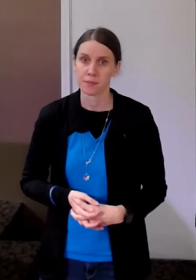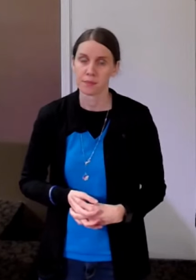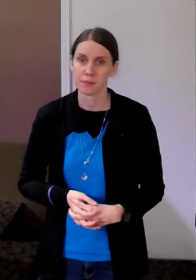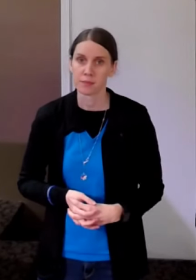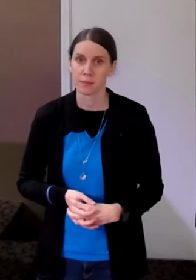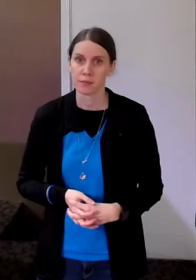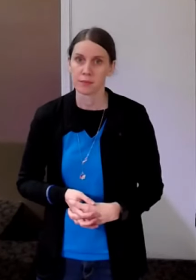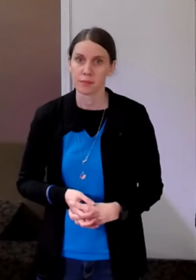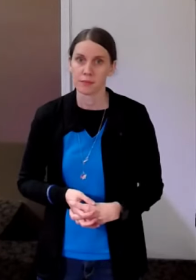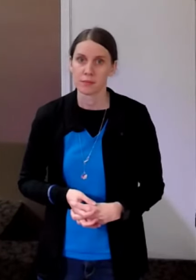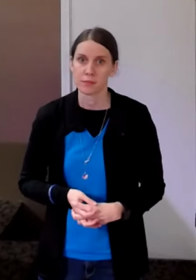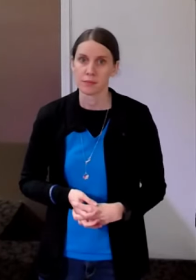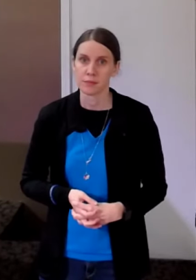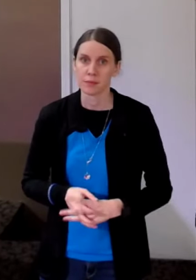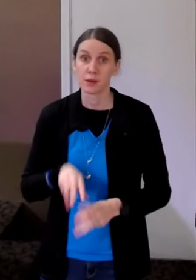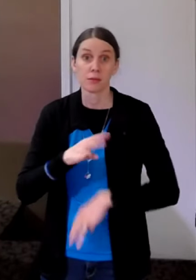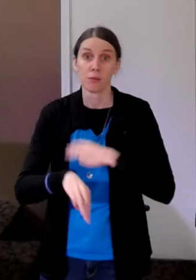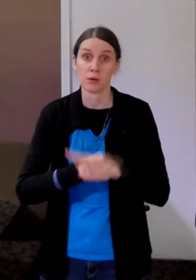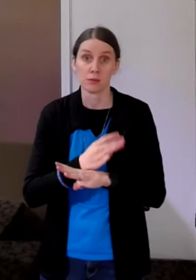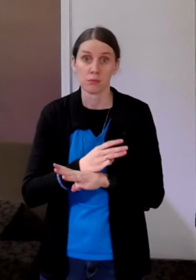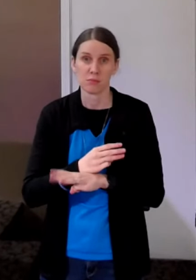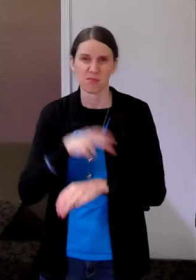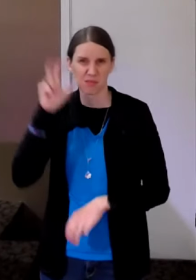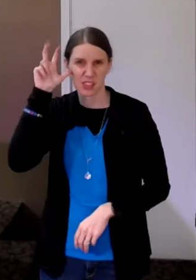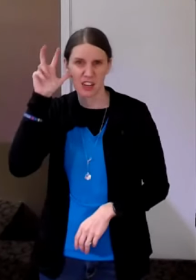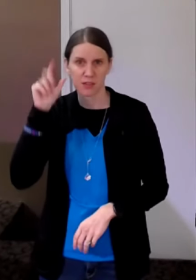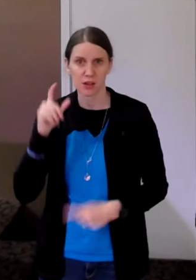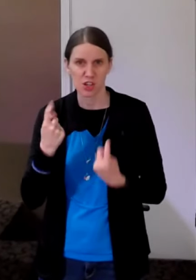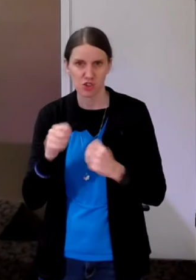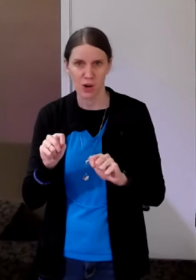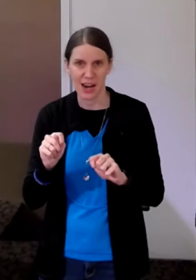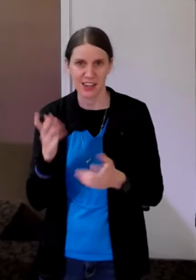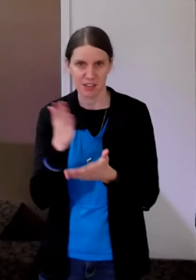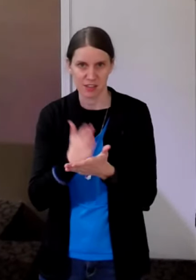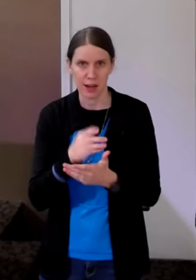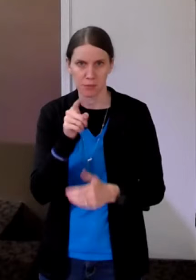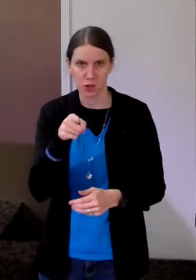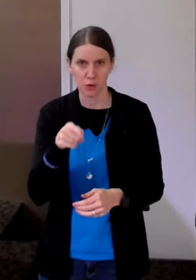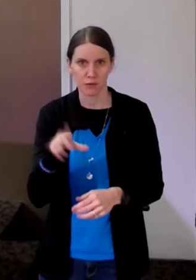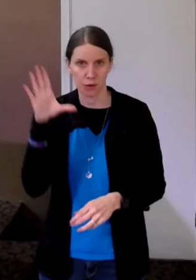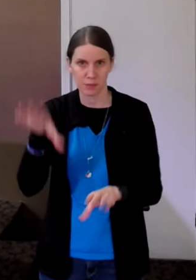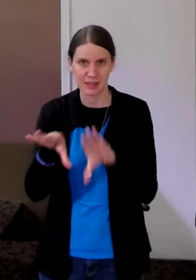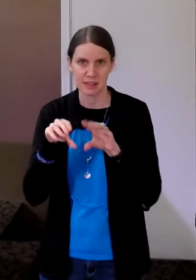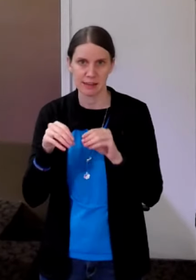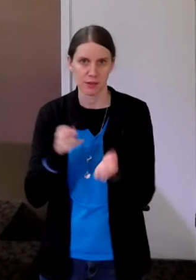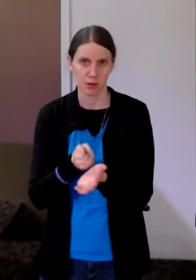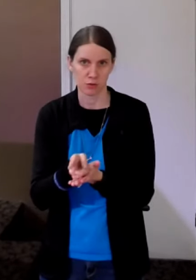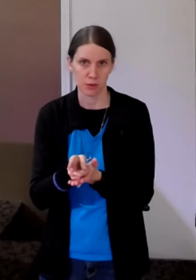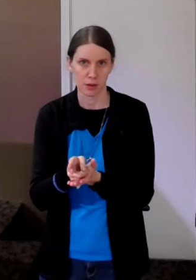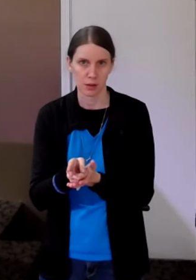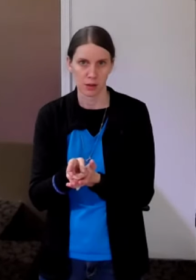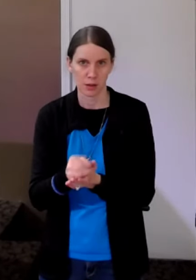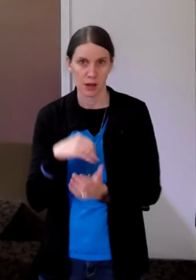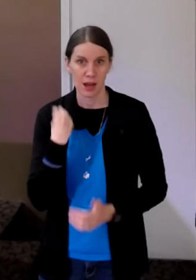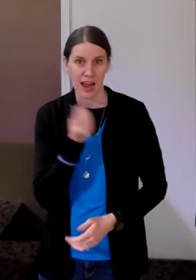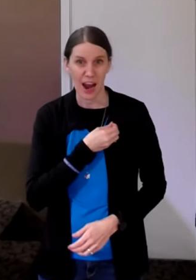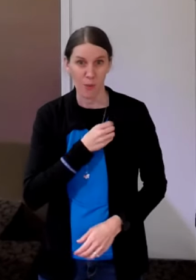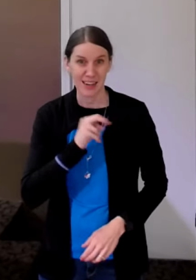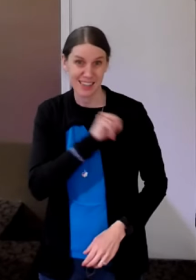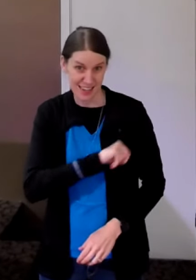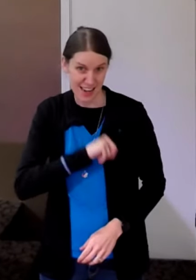Now, the world and the devil are trying to keep you from the truth. Our own